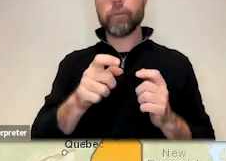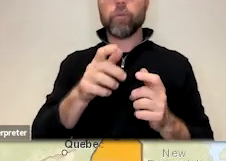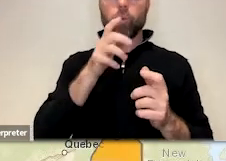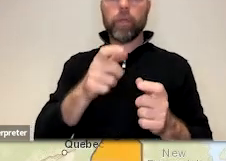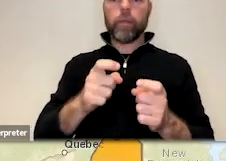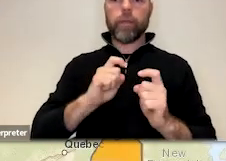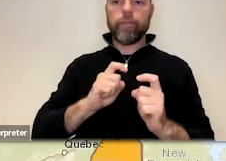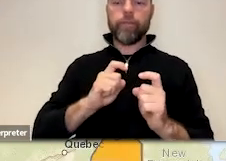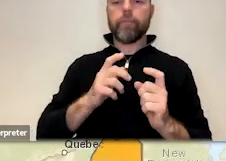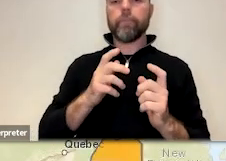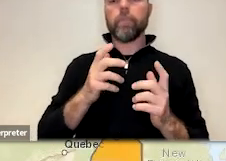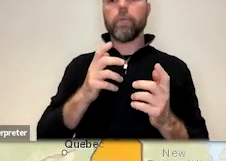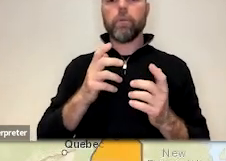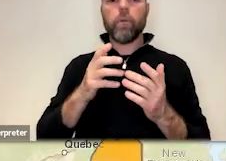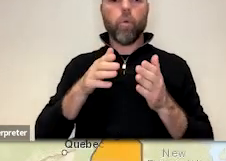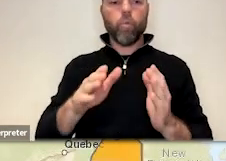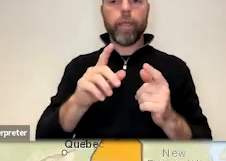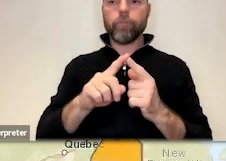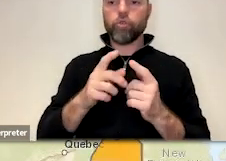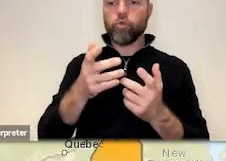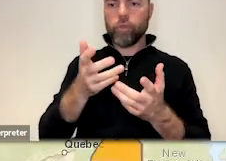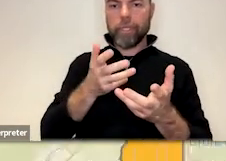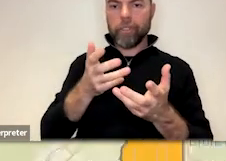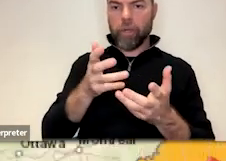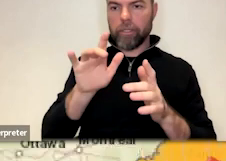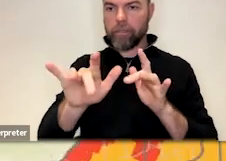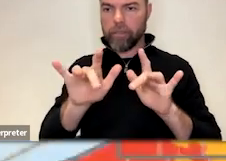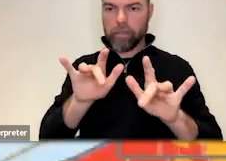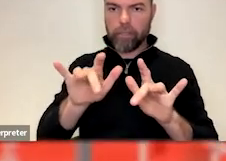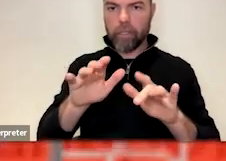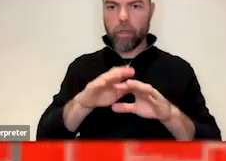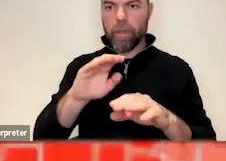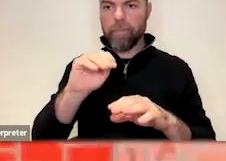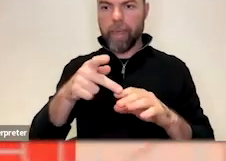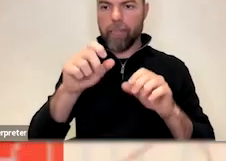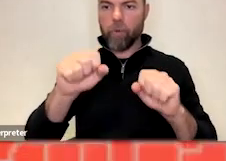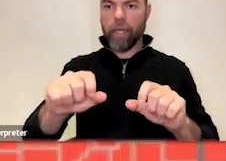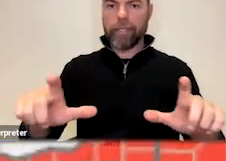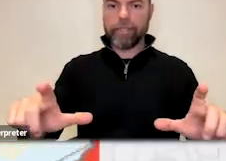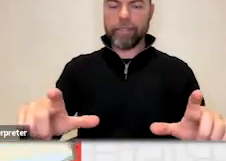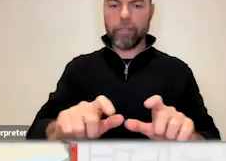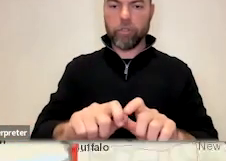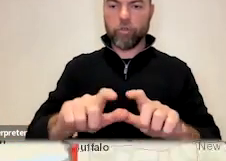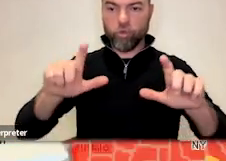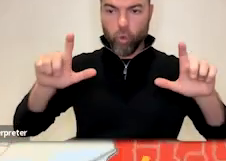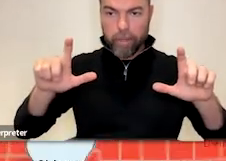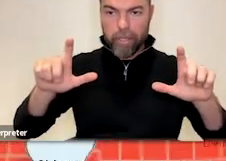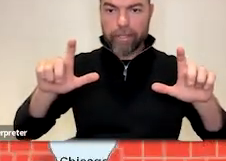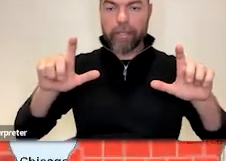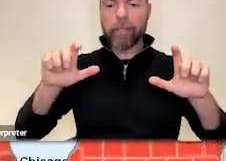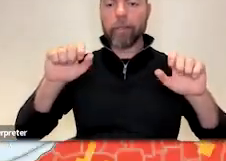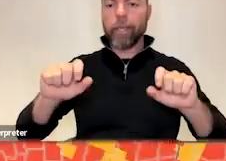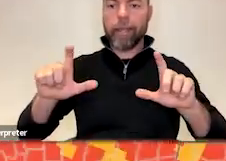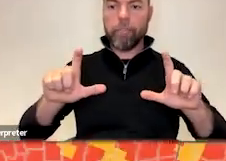us a way in which we can interact with our map. We can zoom in, we can pan around. We can